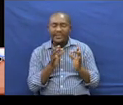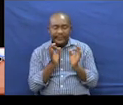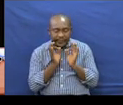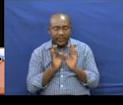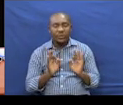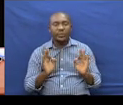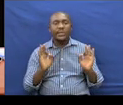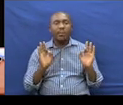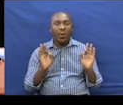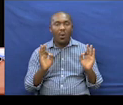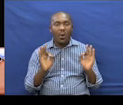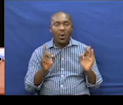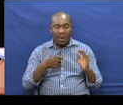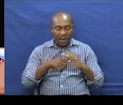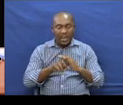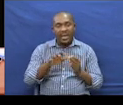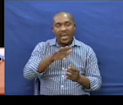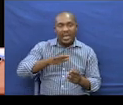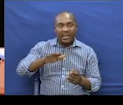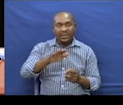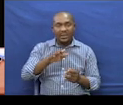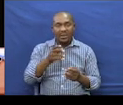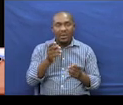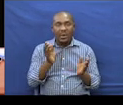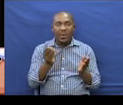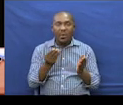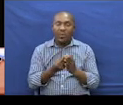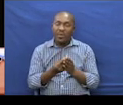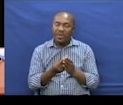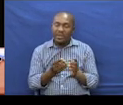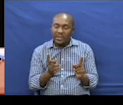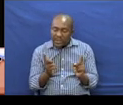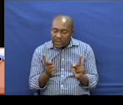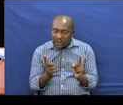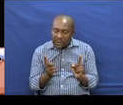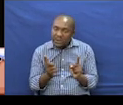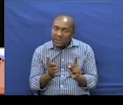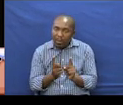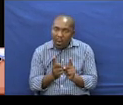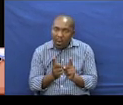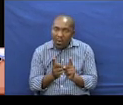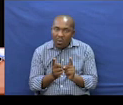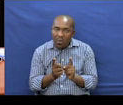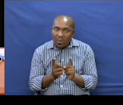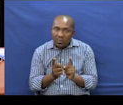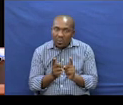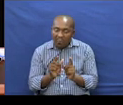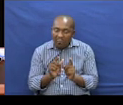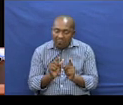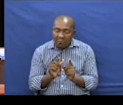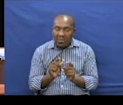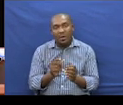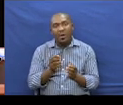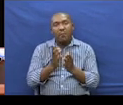in areas with a very small population. In Tanzania, for example, direct democracy can be